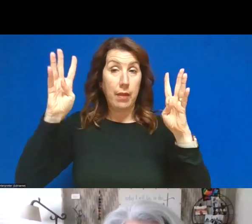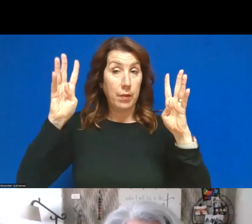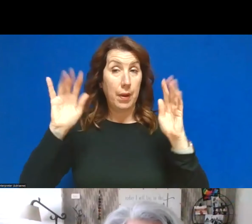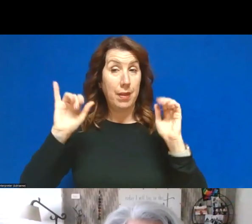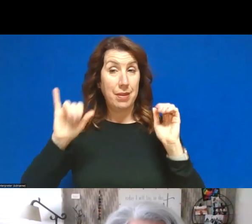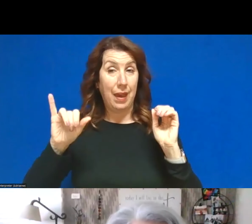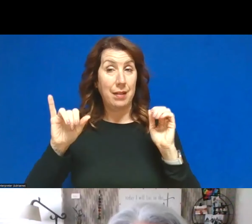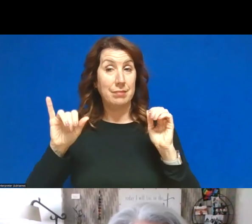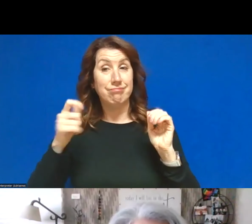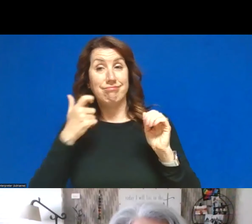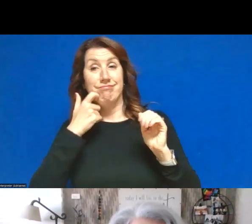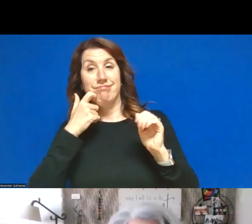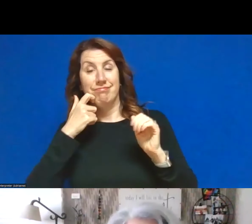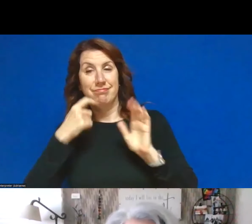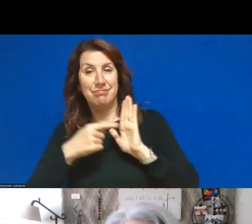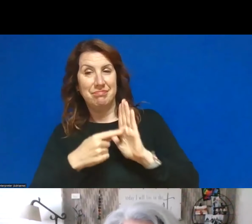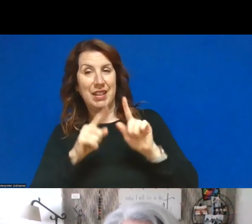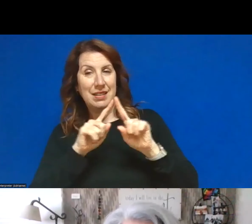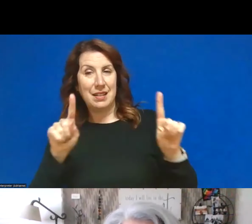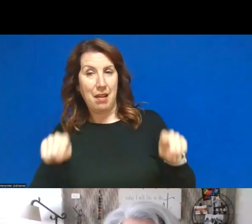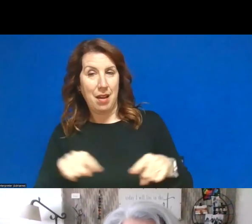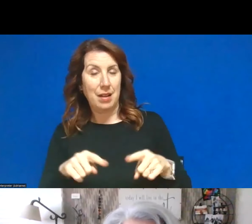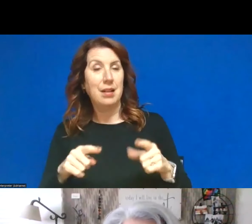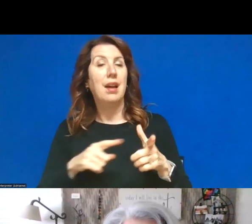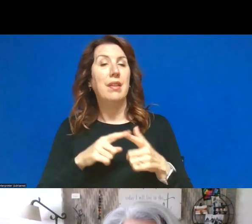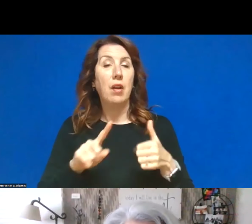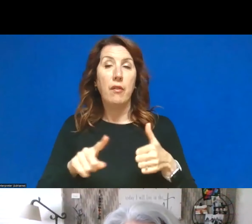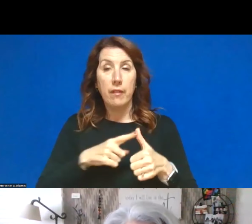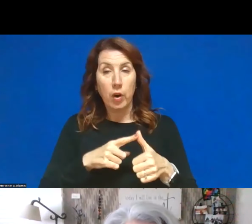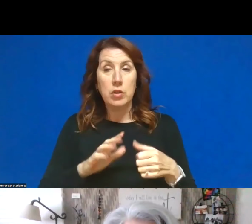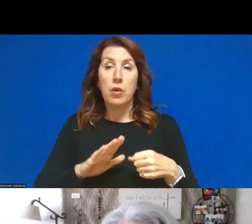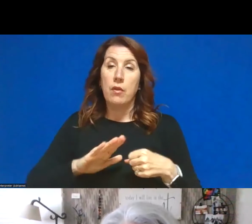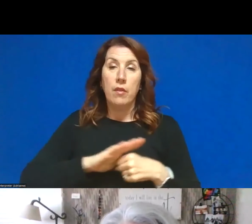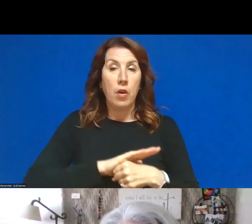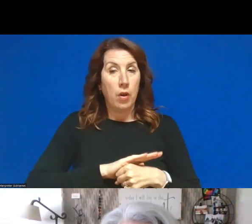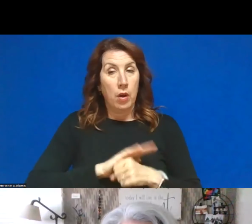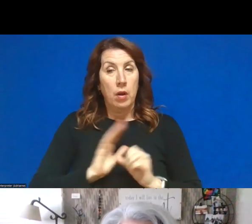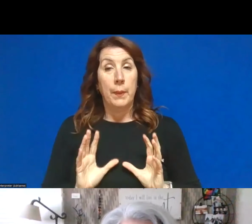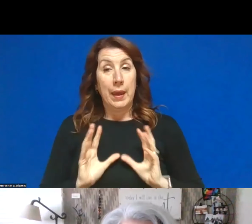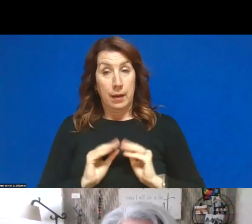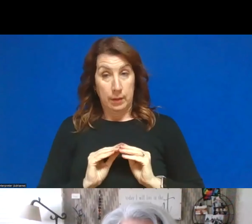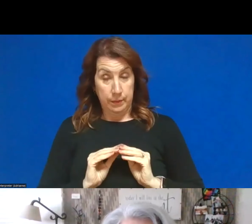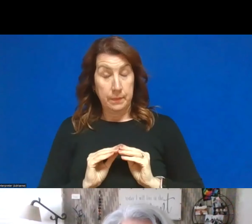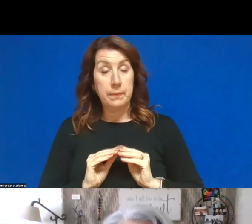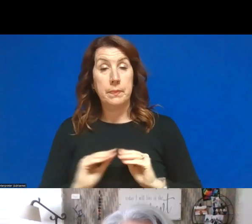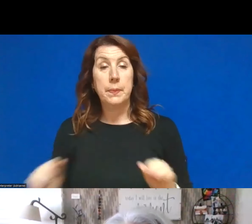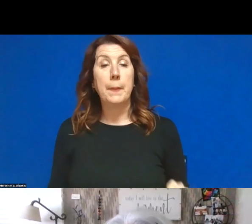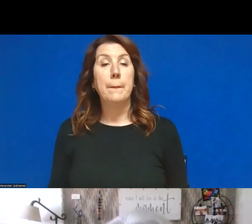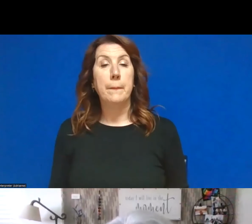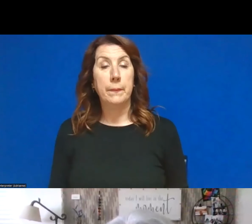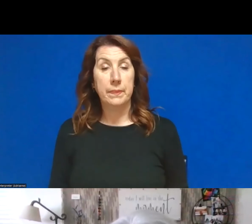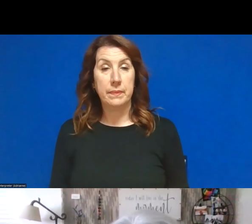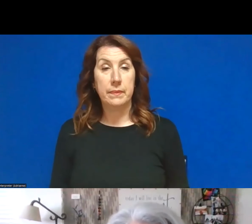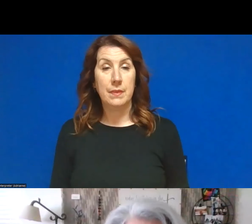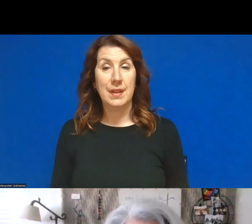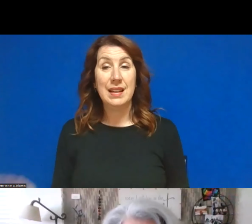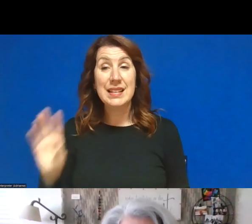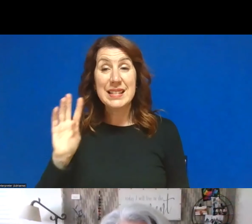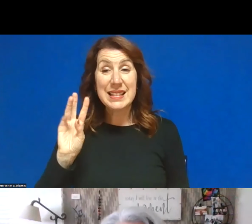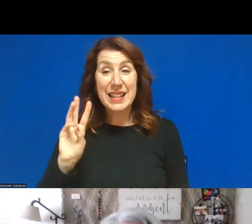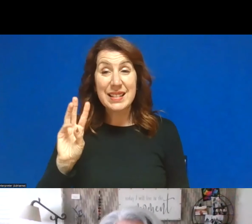that sheet, we then had our first full meeting, and we had